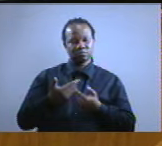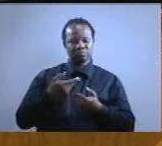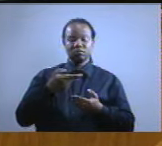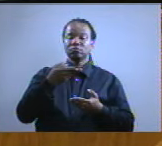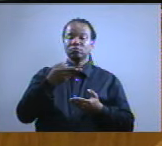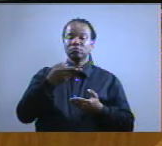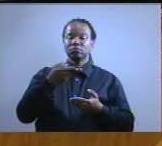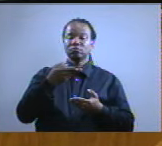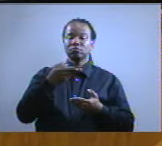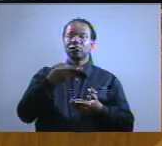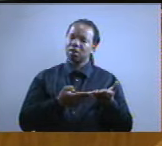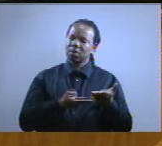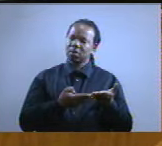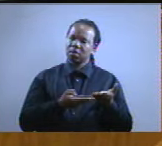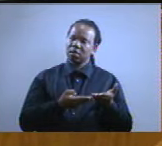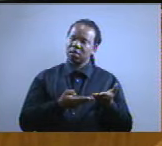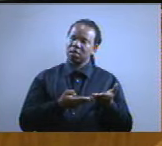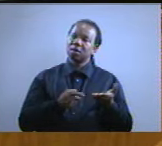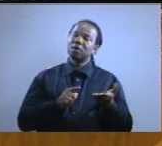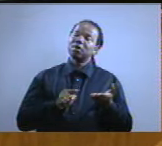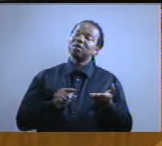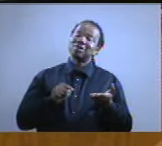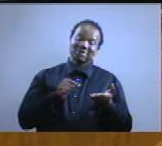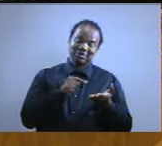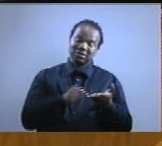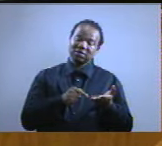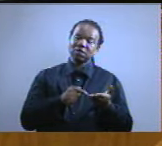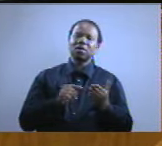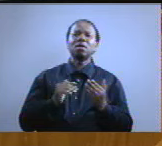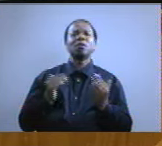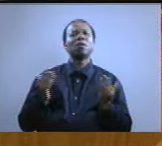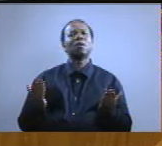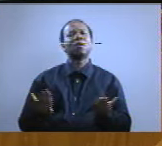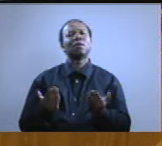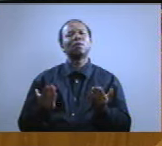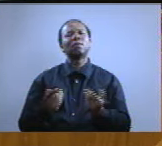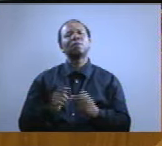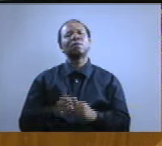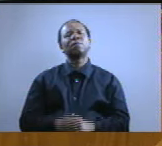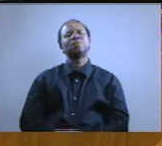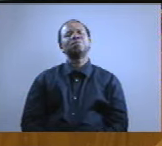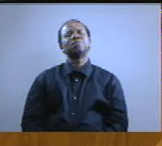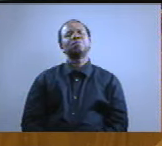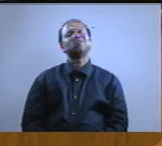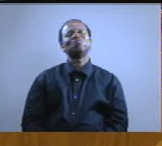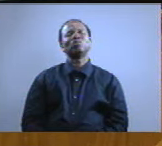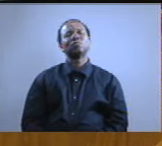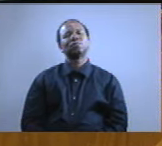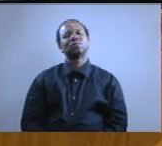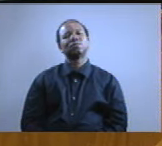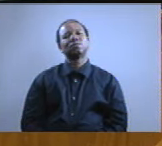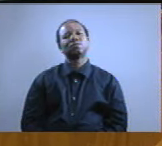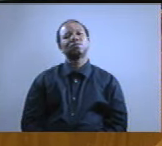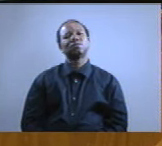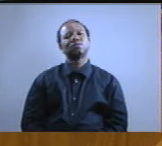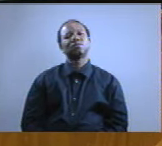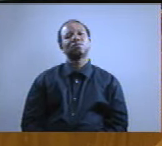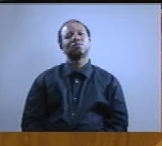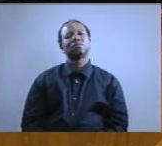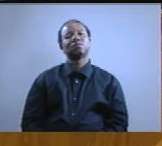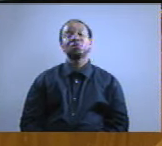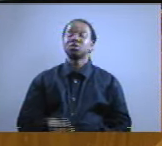hinkwavo ku tokota swinene hi ku vulavula tindzimi ta hina hi rixaladze vutshila